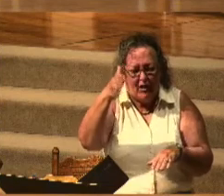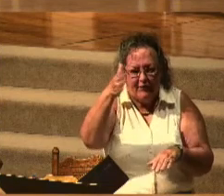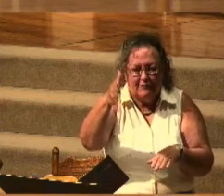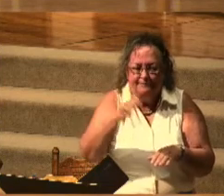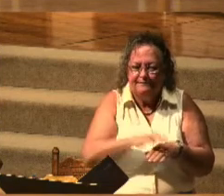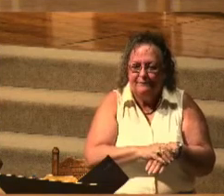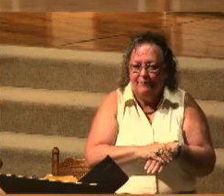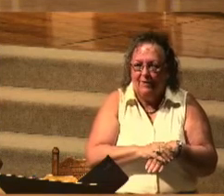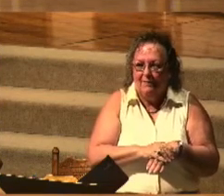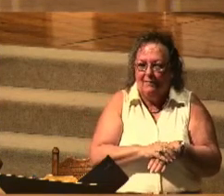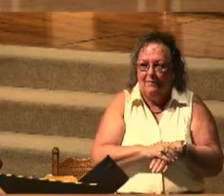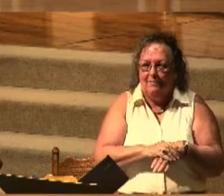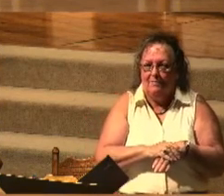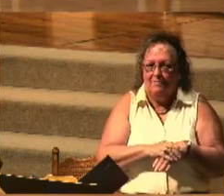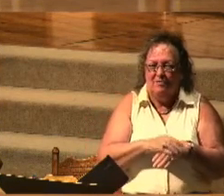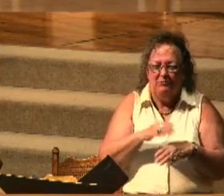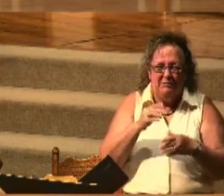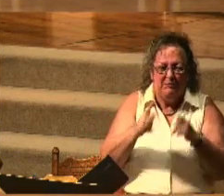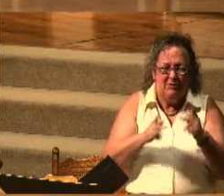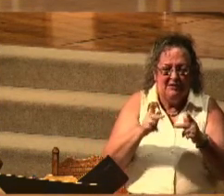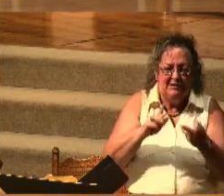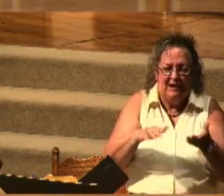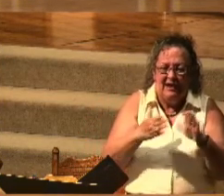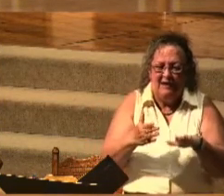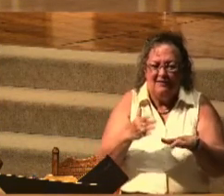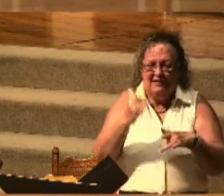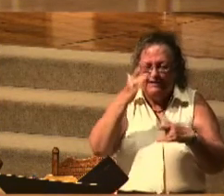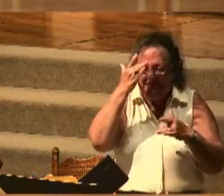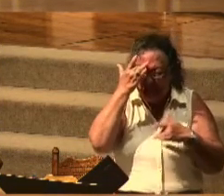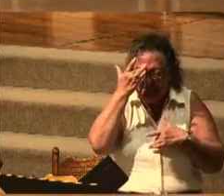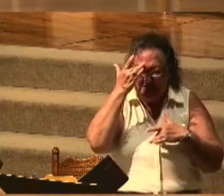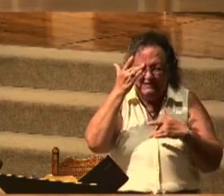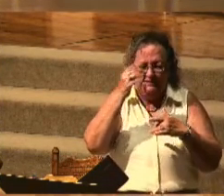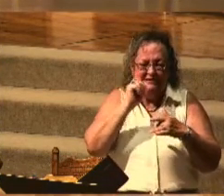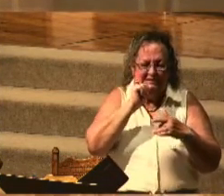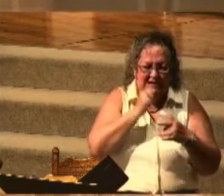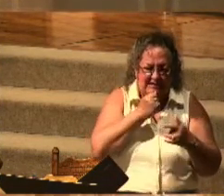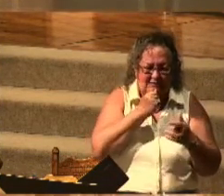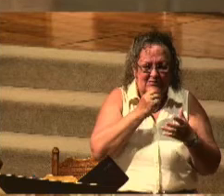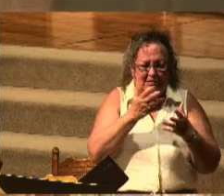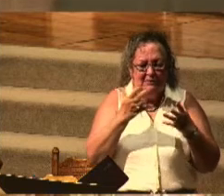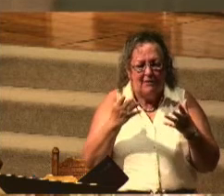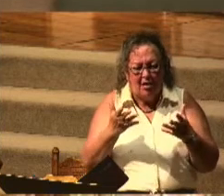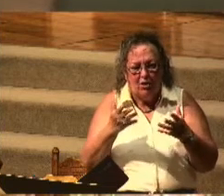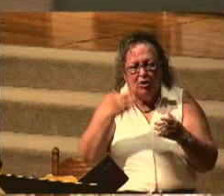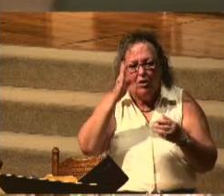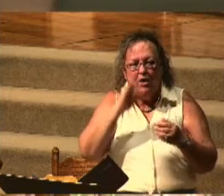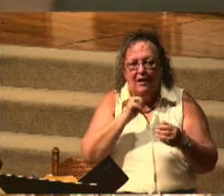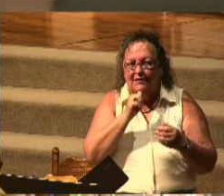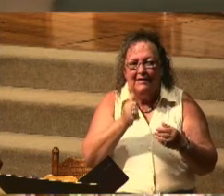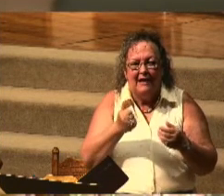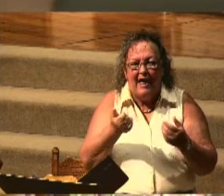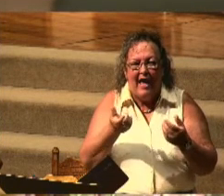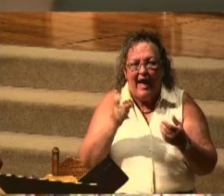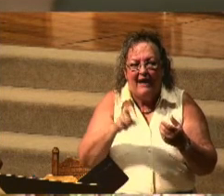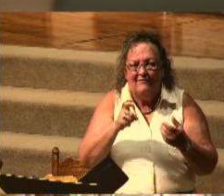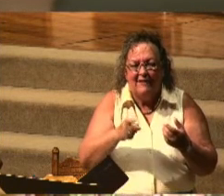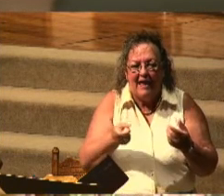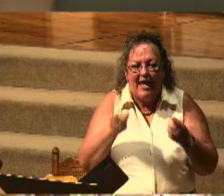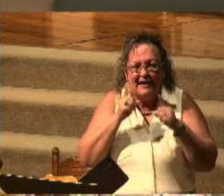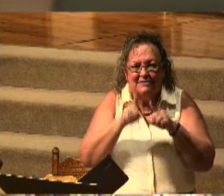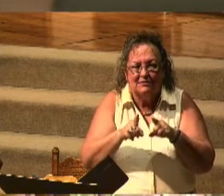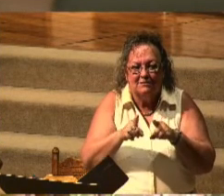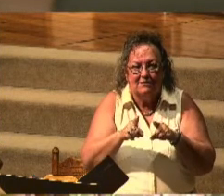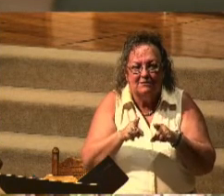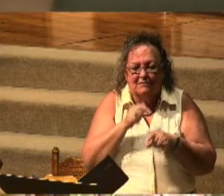sickness, suffering, silence. You know, God didn't have to answer him, not Job.